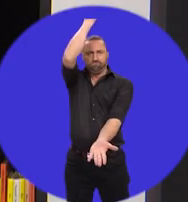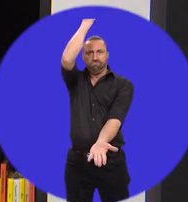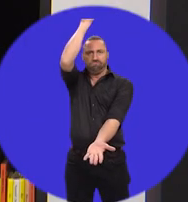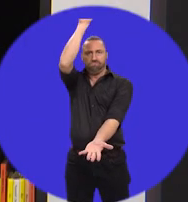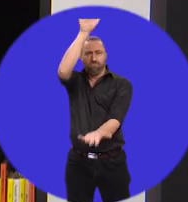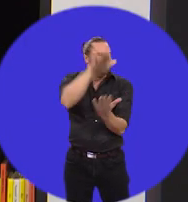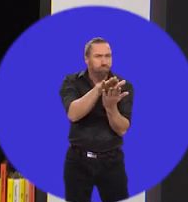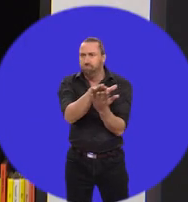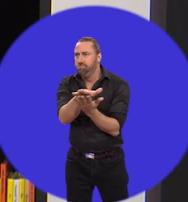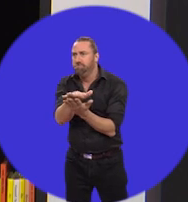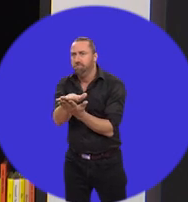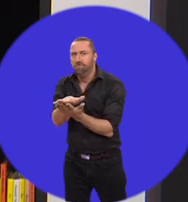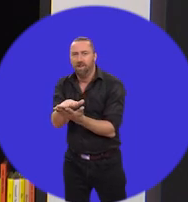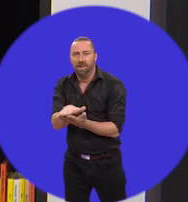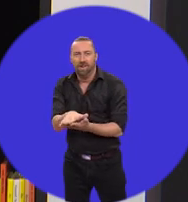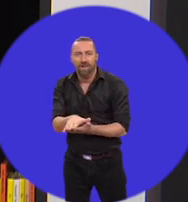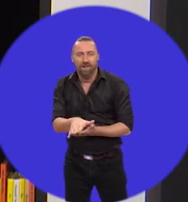loud snap.